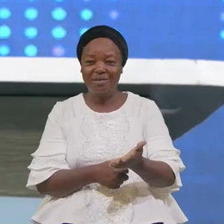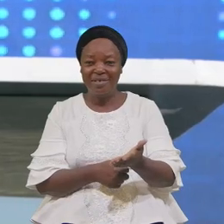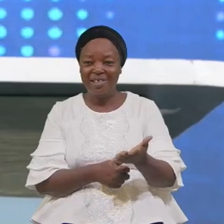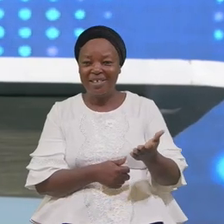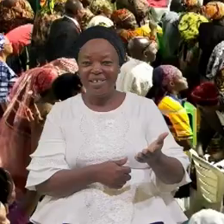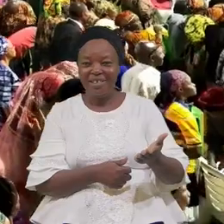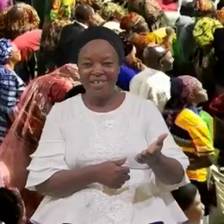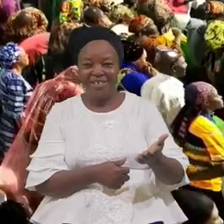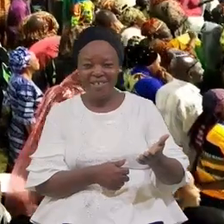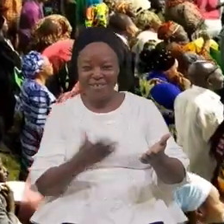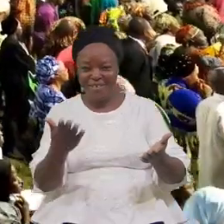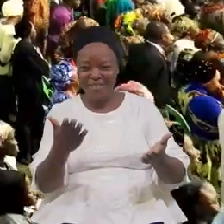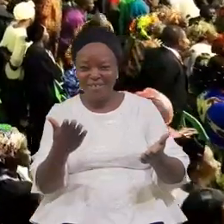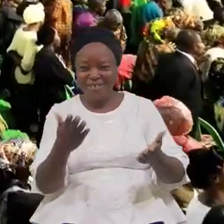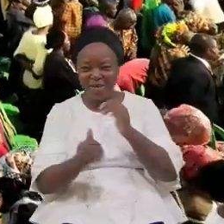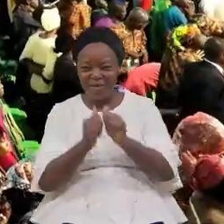Tell me.